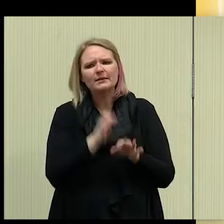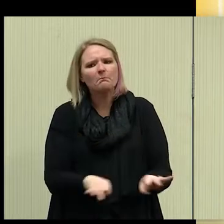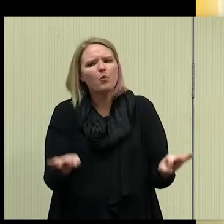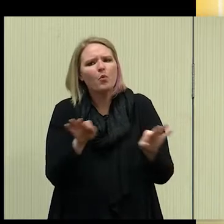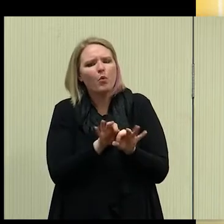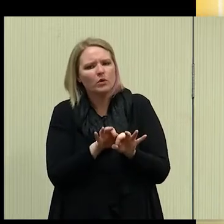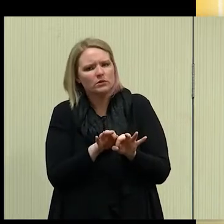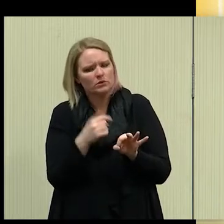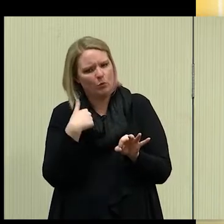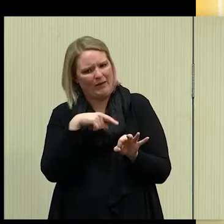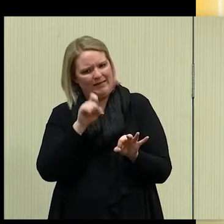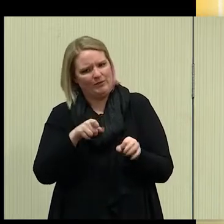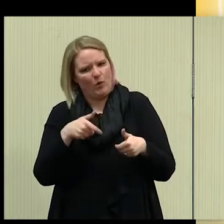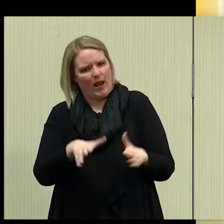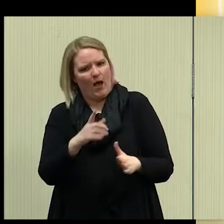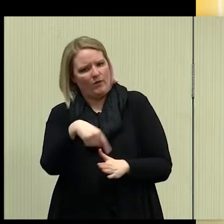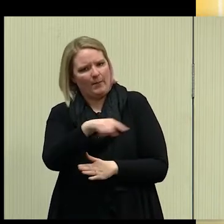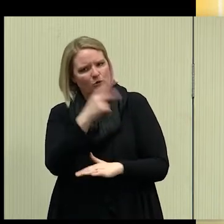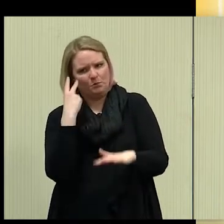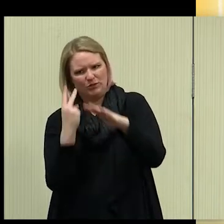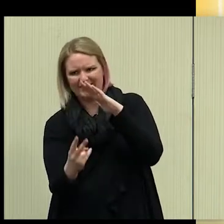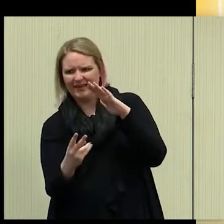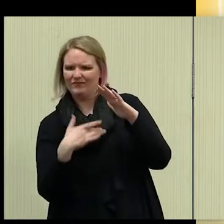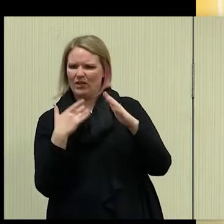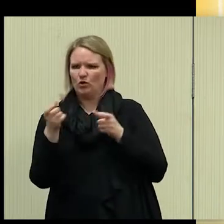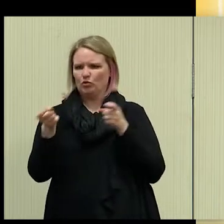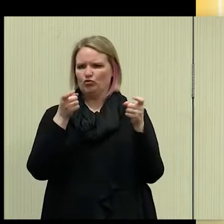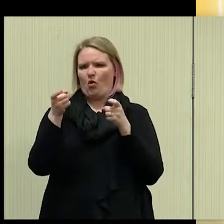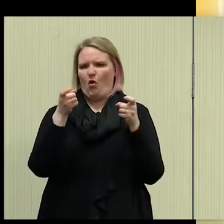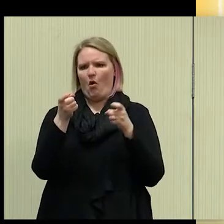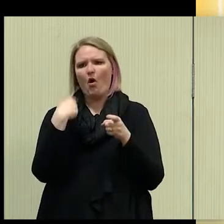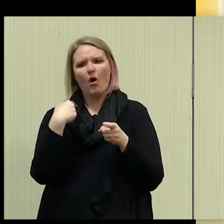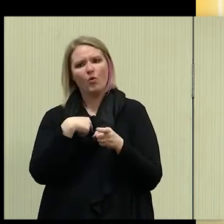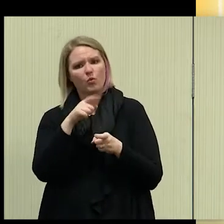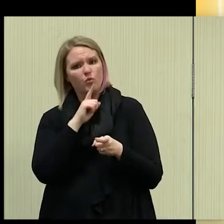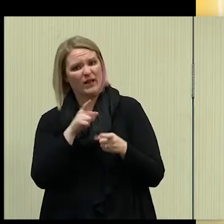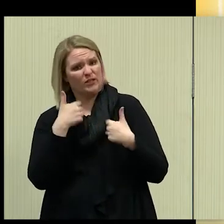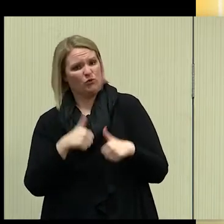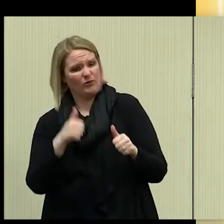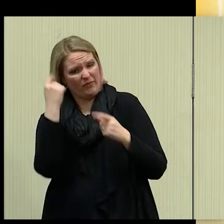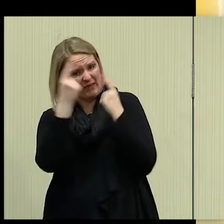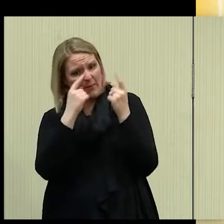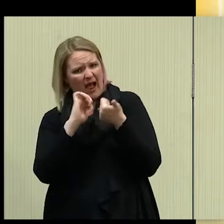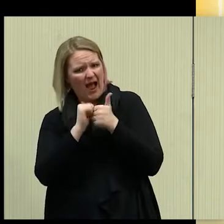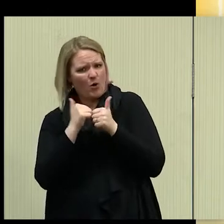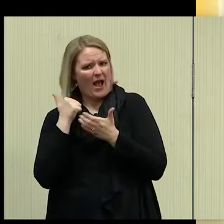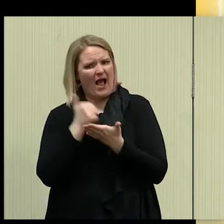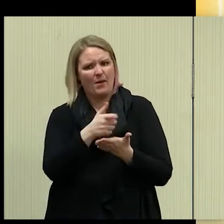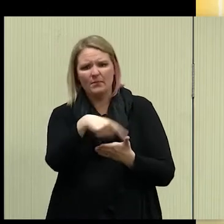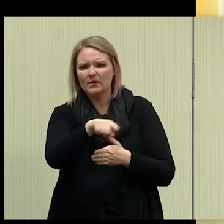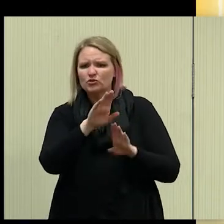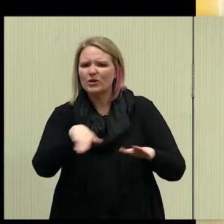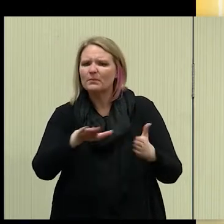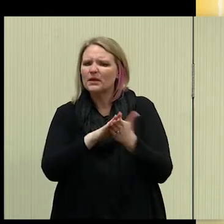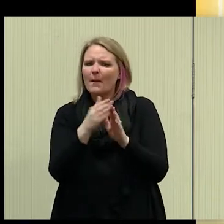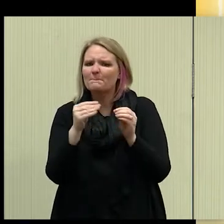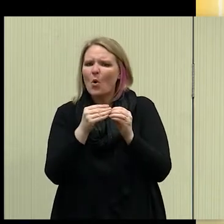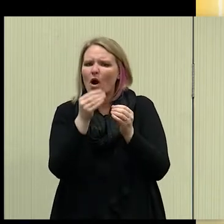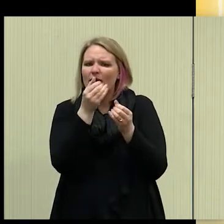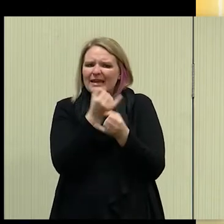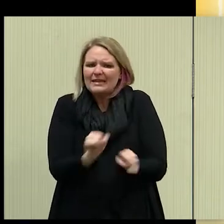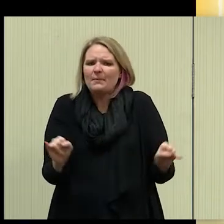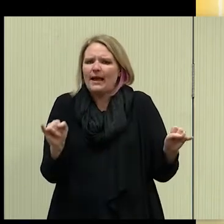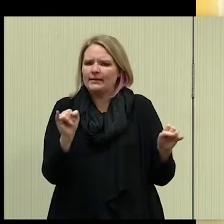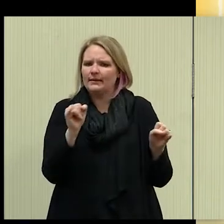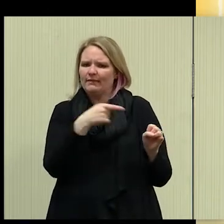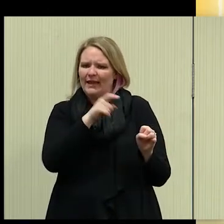kind of allowing for predictability and a sense of control. So we're really trying to think, too, about helping children be more independent and anticipate